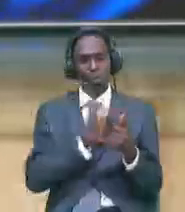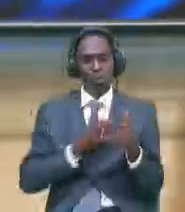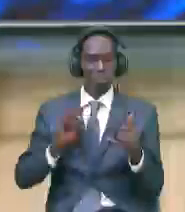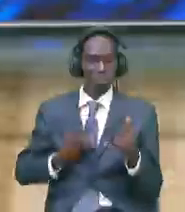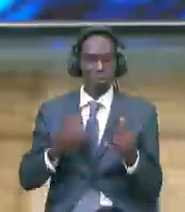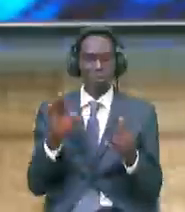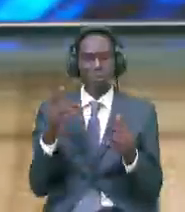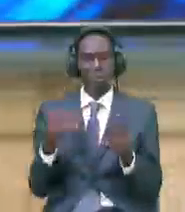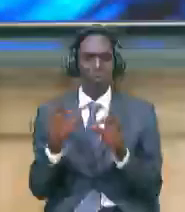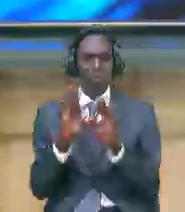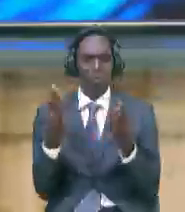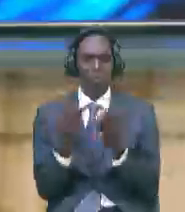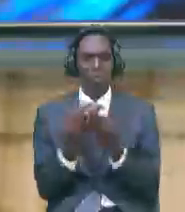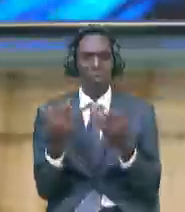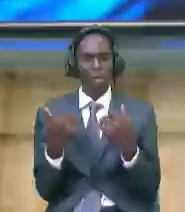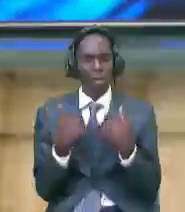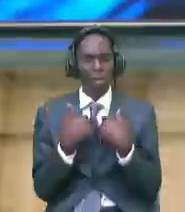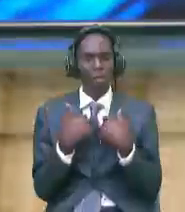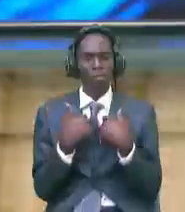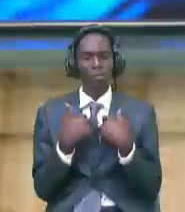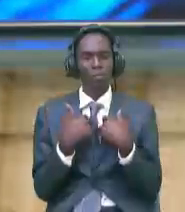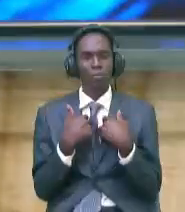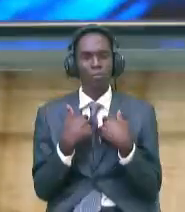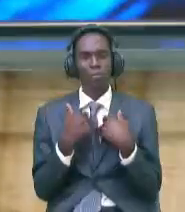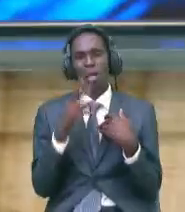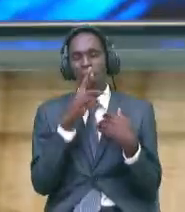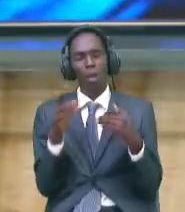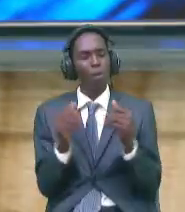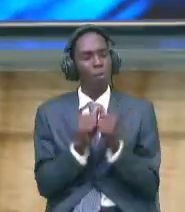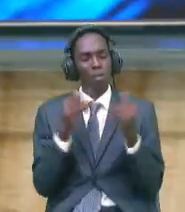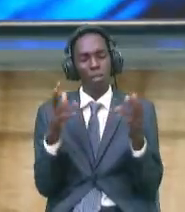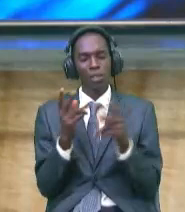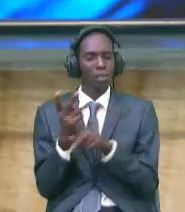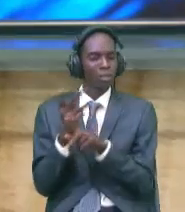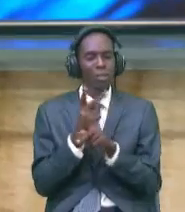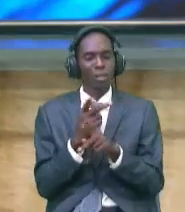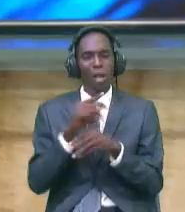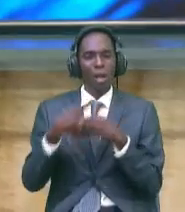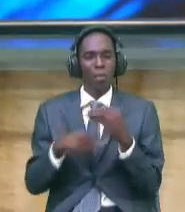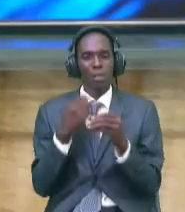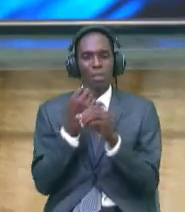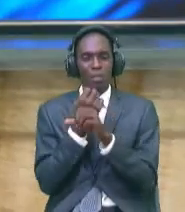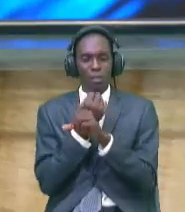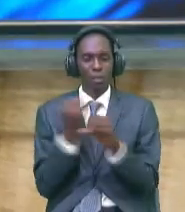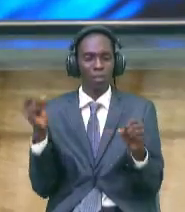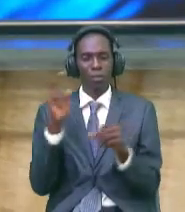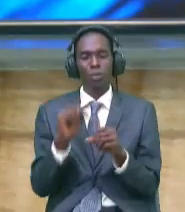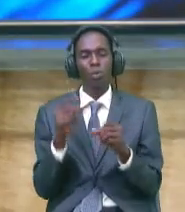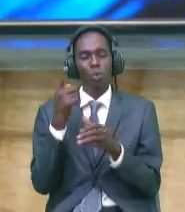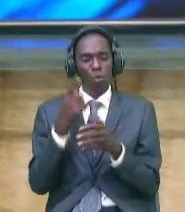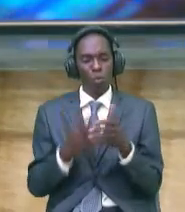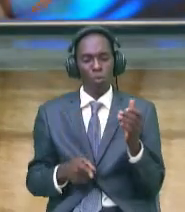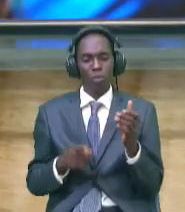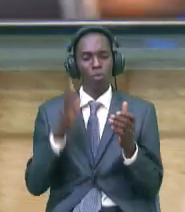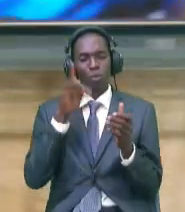need to have salvation, and the members of family are careless of salvation, what joy are you going to have at the coming of the